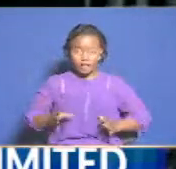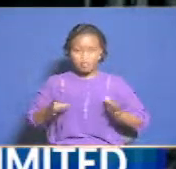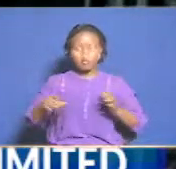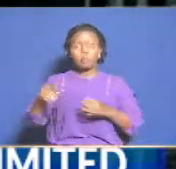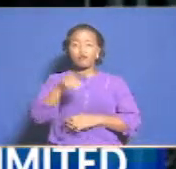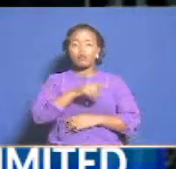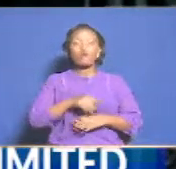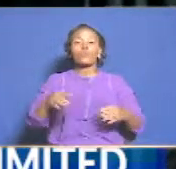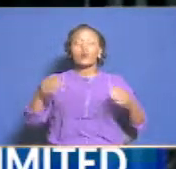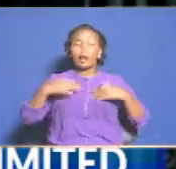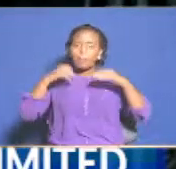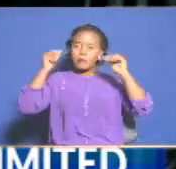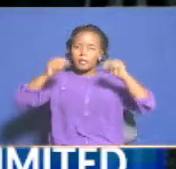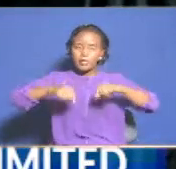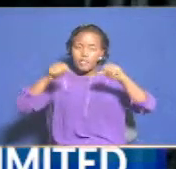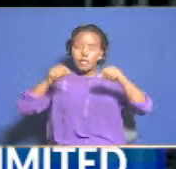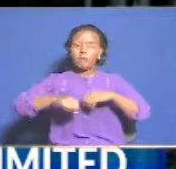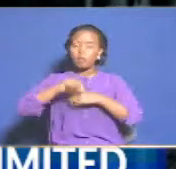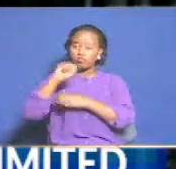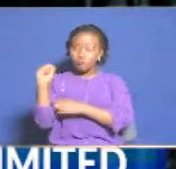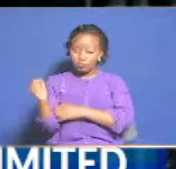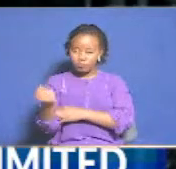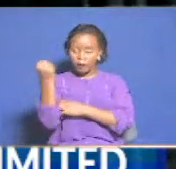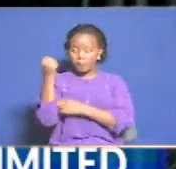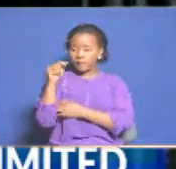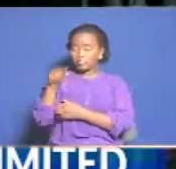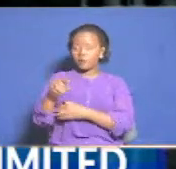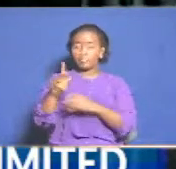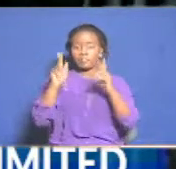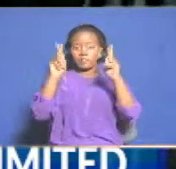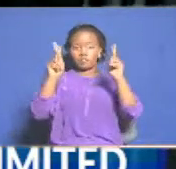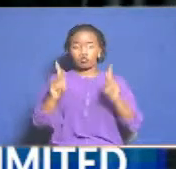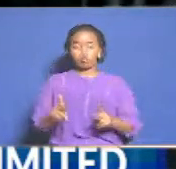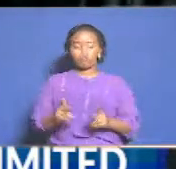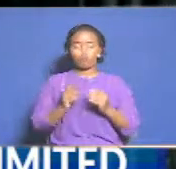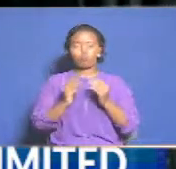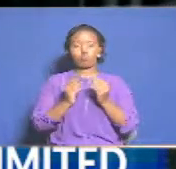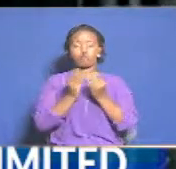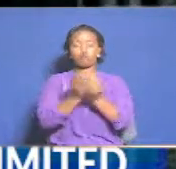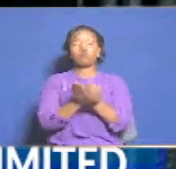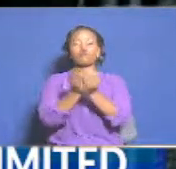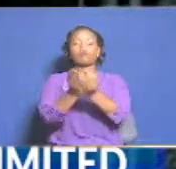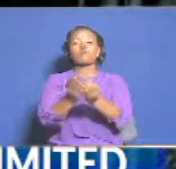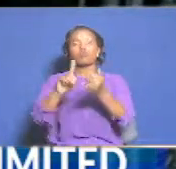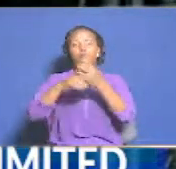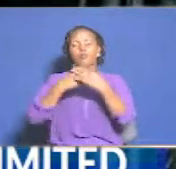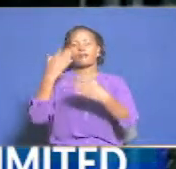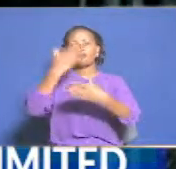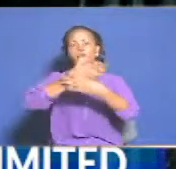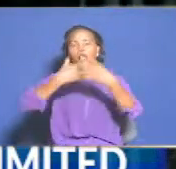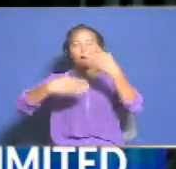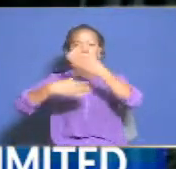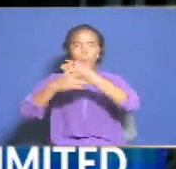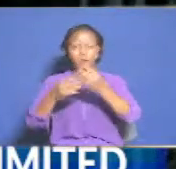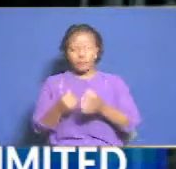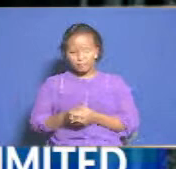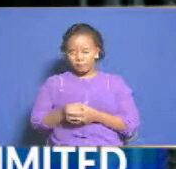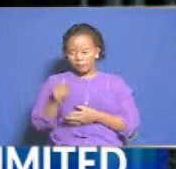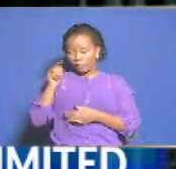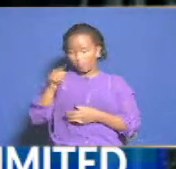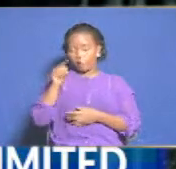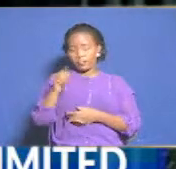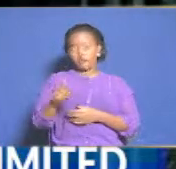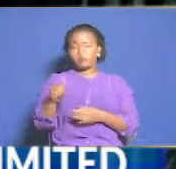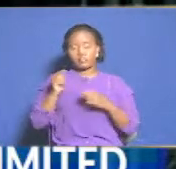to refurbish this Kisumu Pier and its supporting infrastructure. This multi-agency